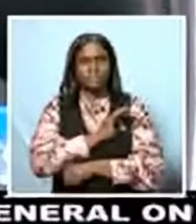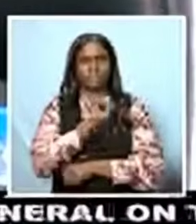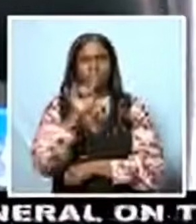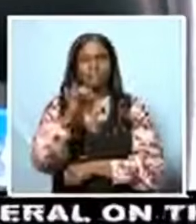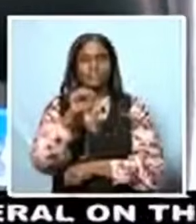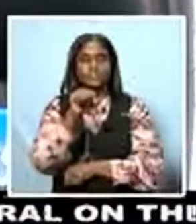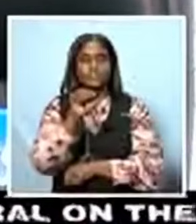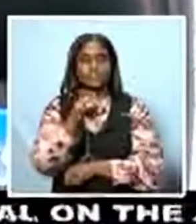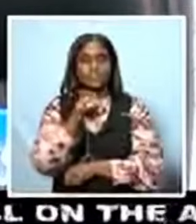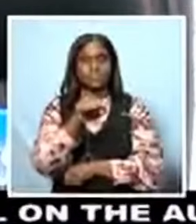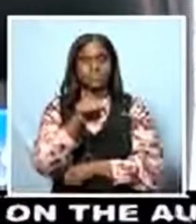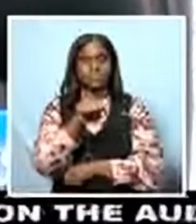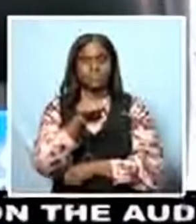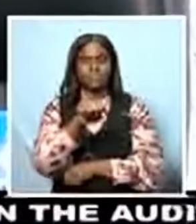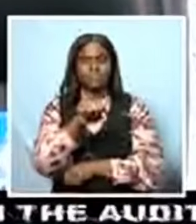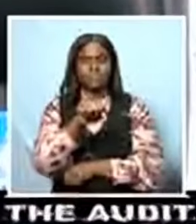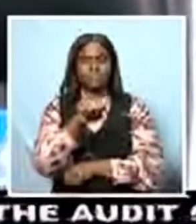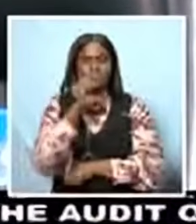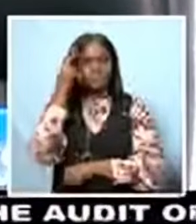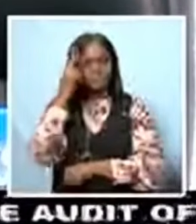Yes. The